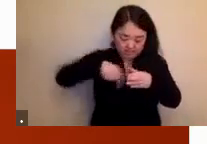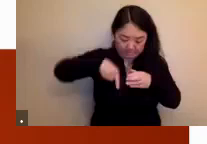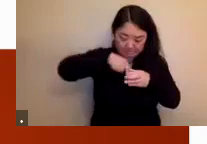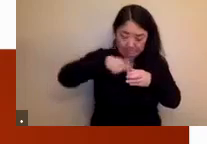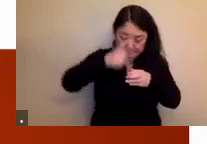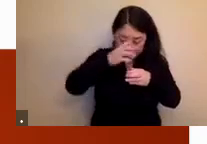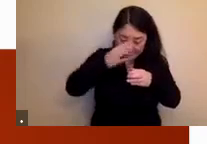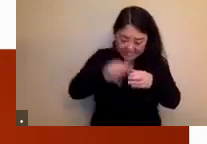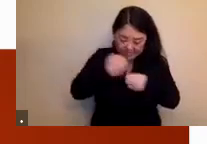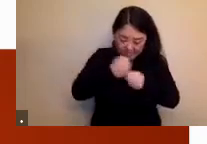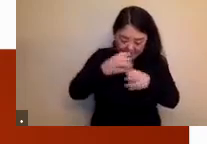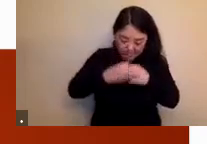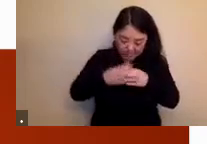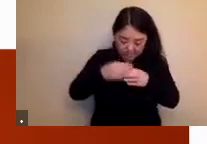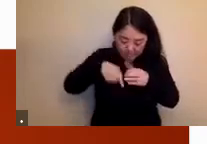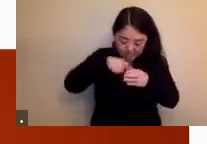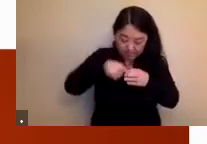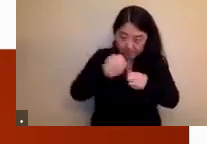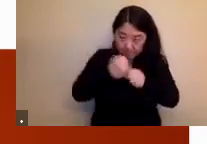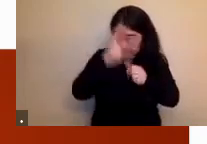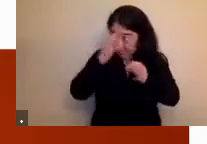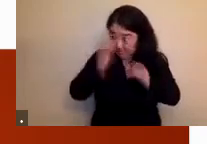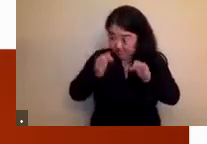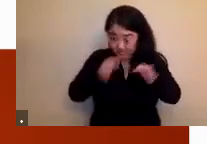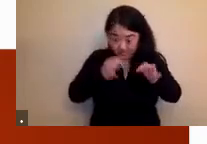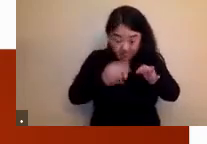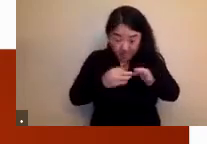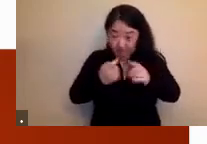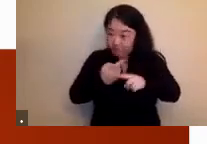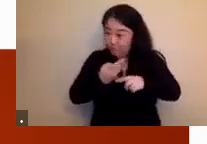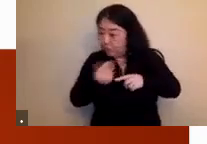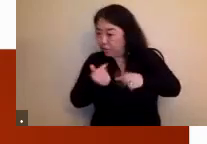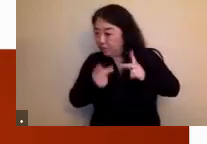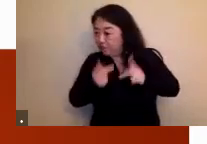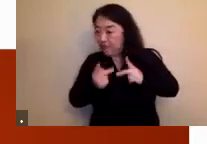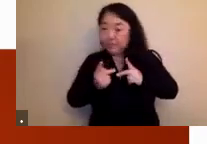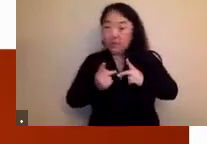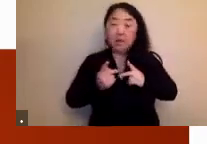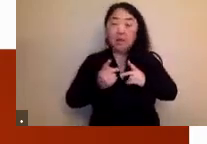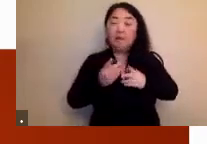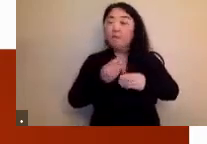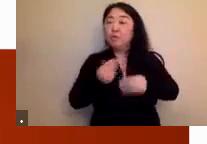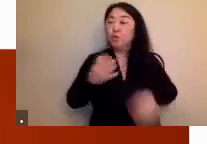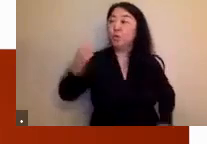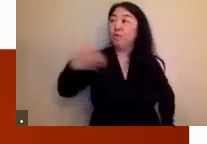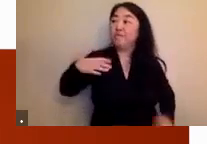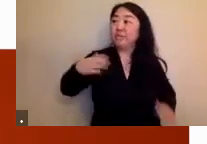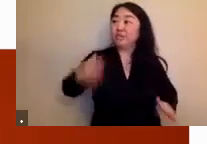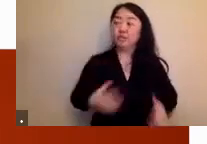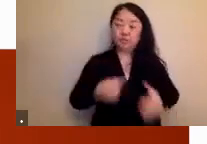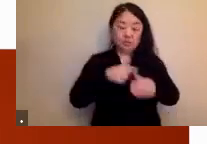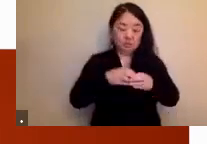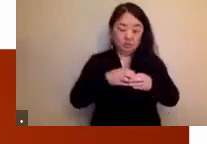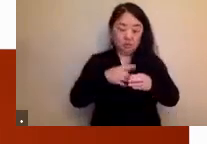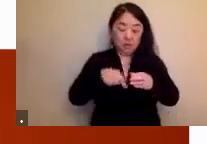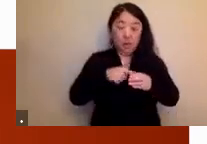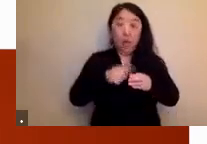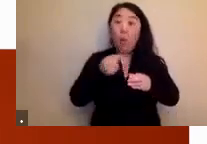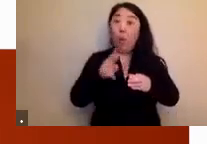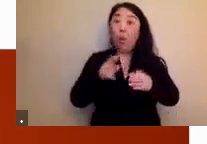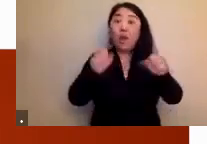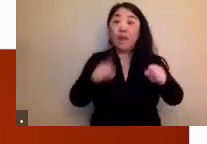being made in one office by a few people or a couple of officials? Or are we able to